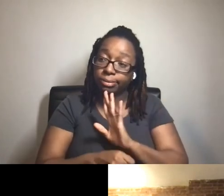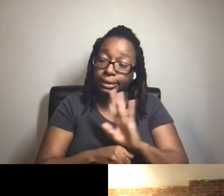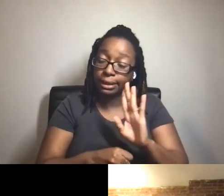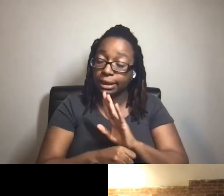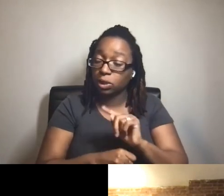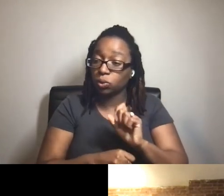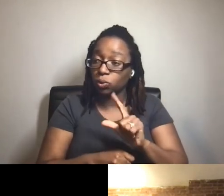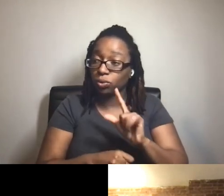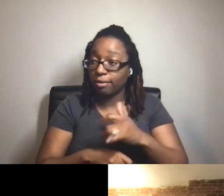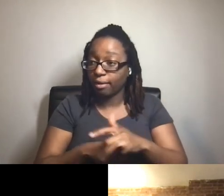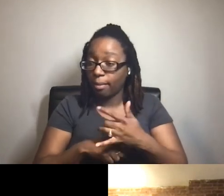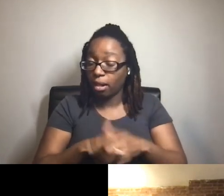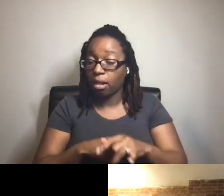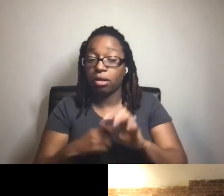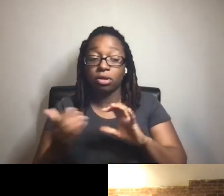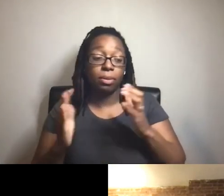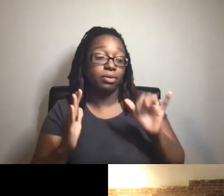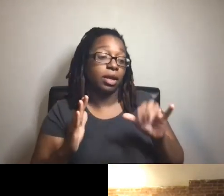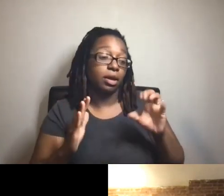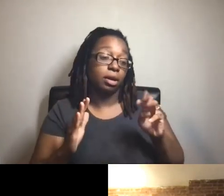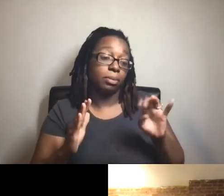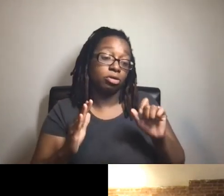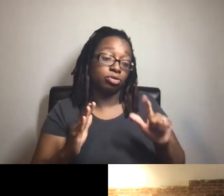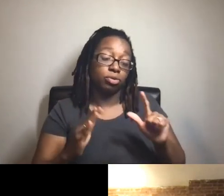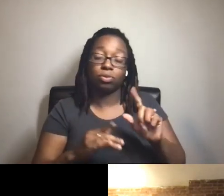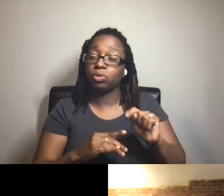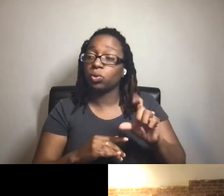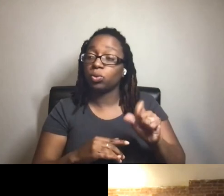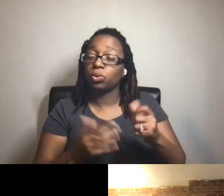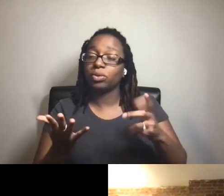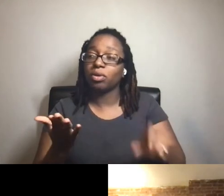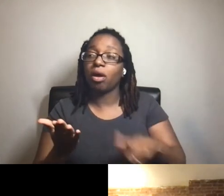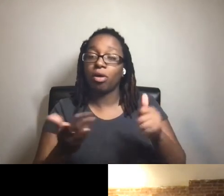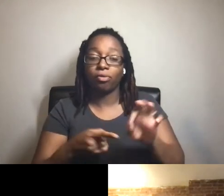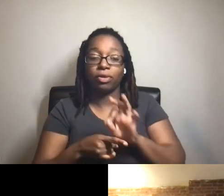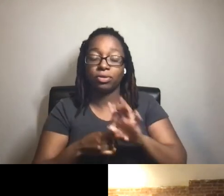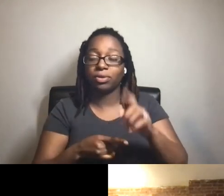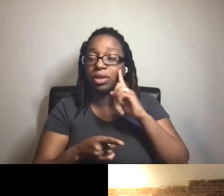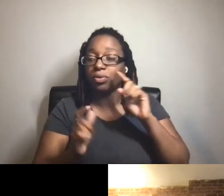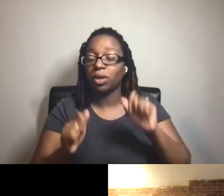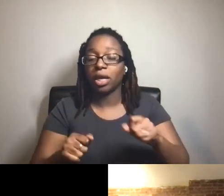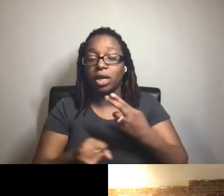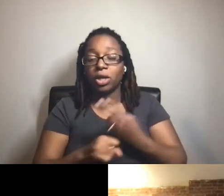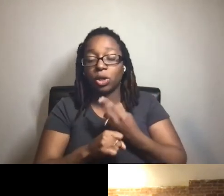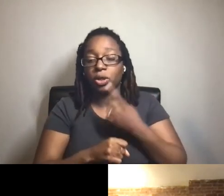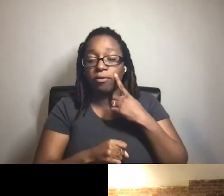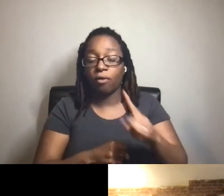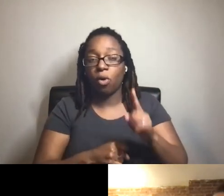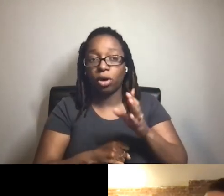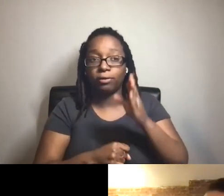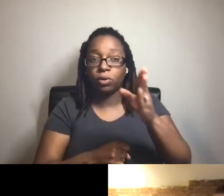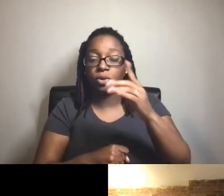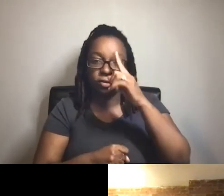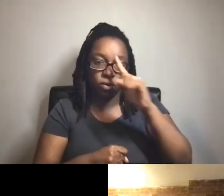to those commercial tools, what are the other features that can be added, you think, in future to SoundCells?